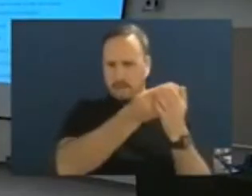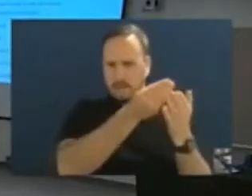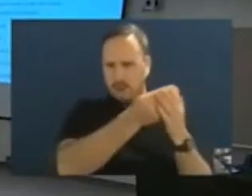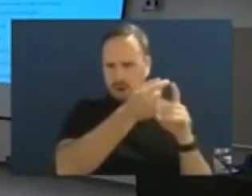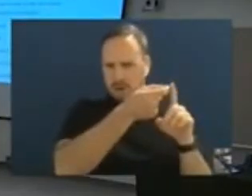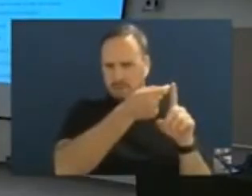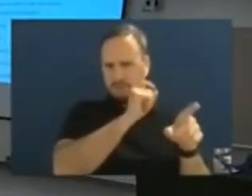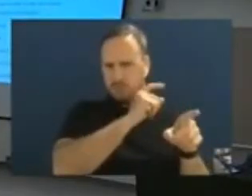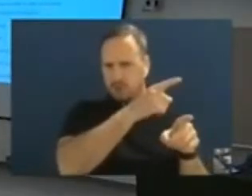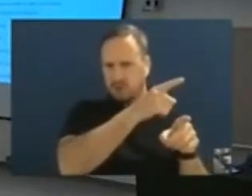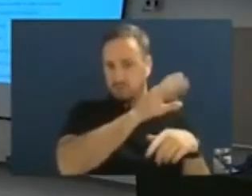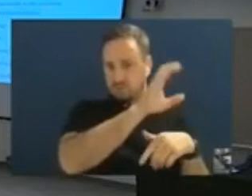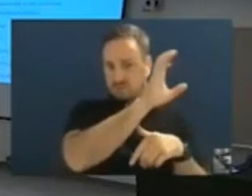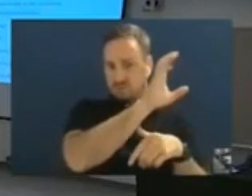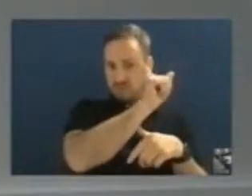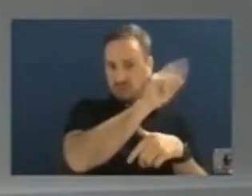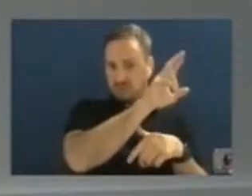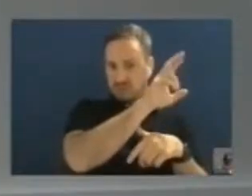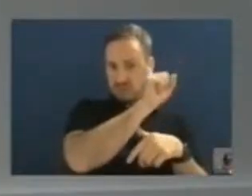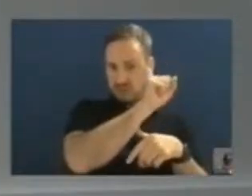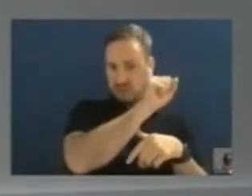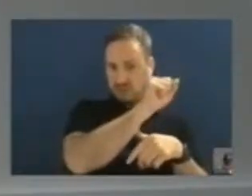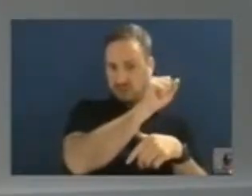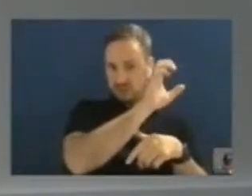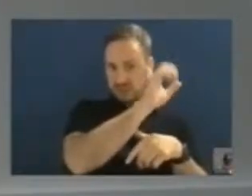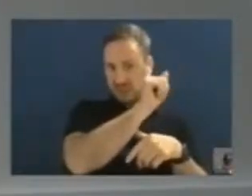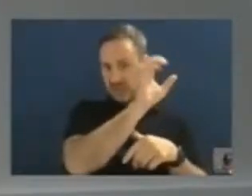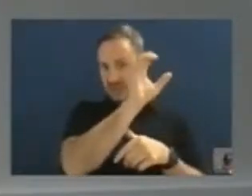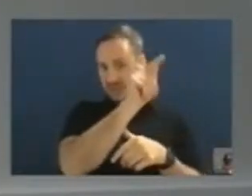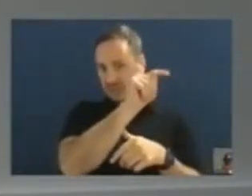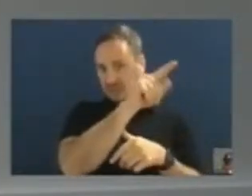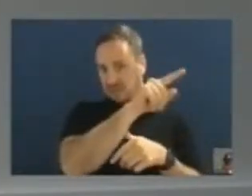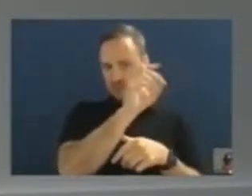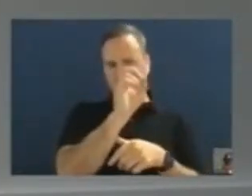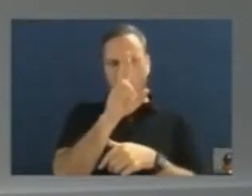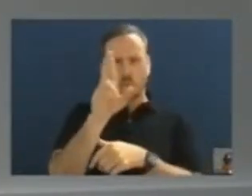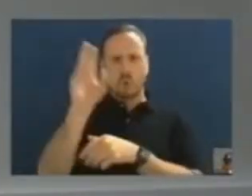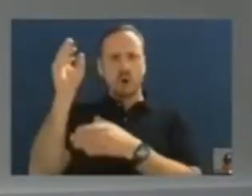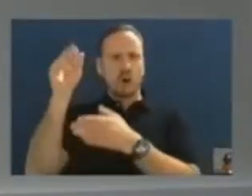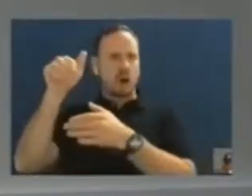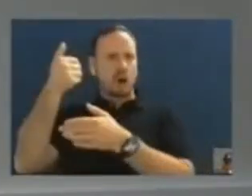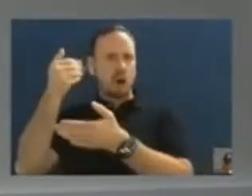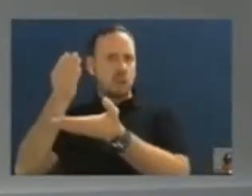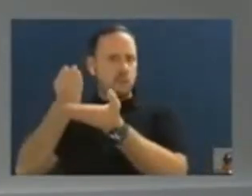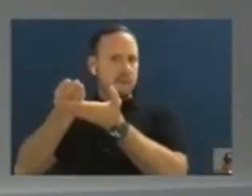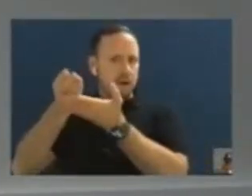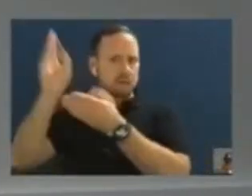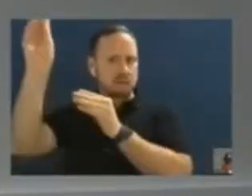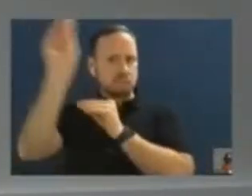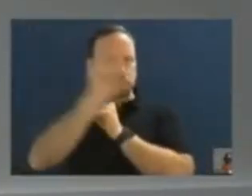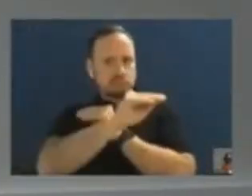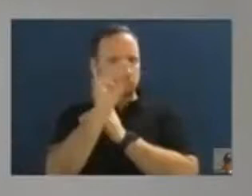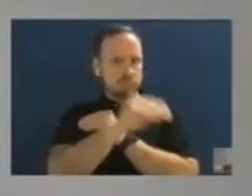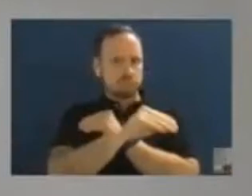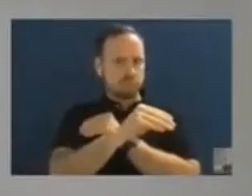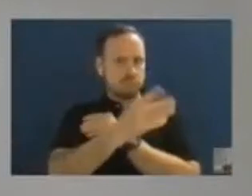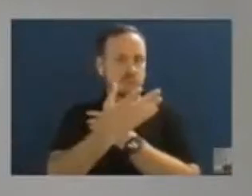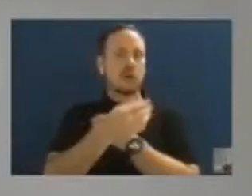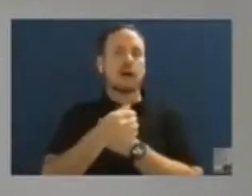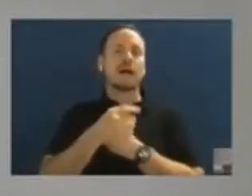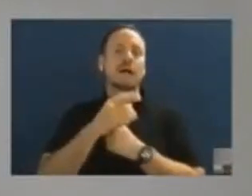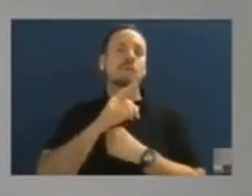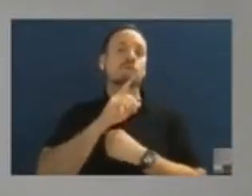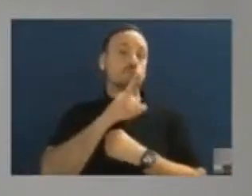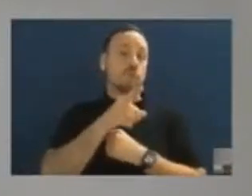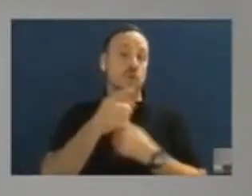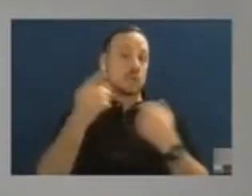that money that we had to reallocate from another part of our budget? It's a combination of both, Ms. Dashew, but I will tell